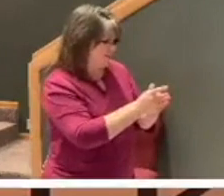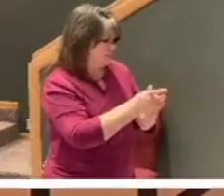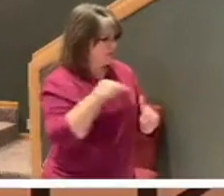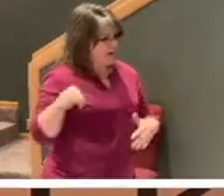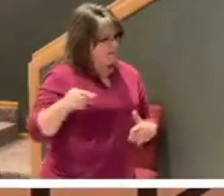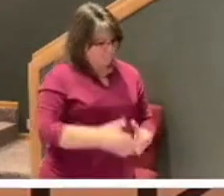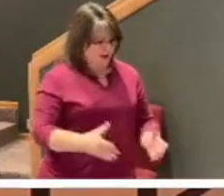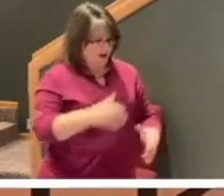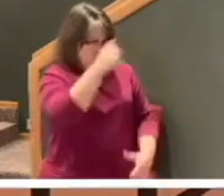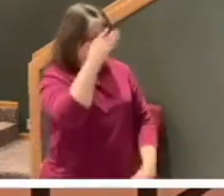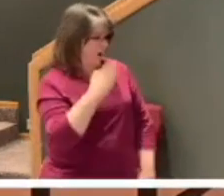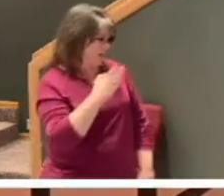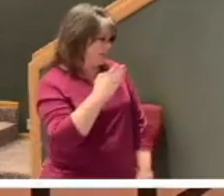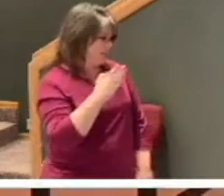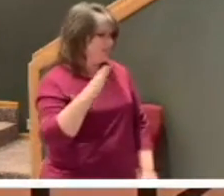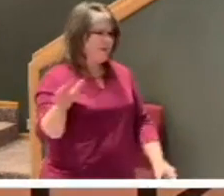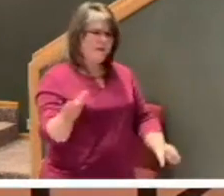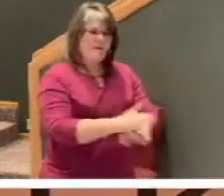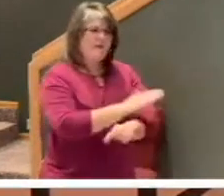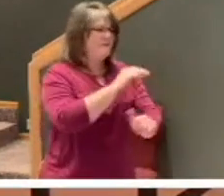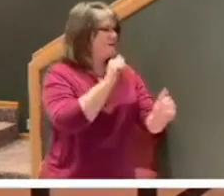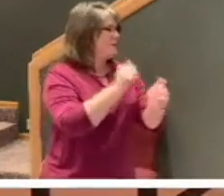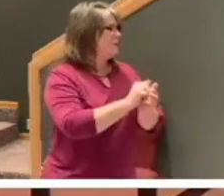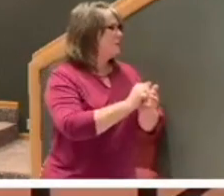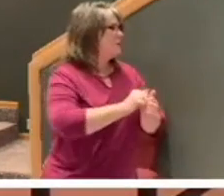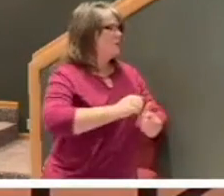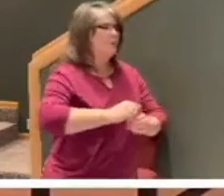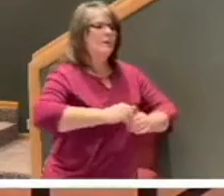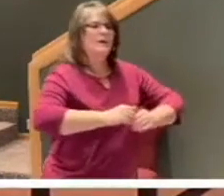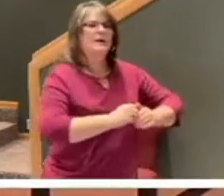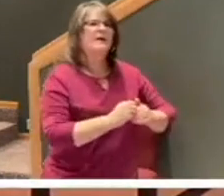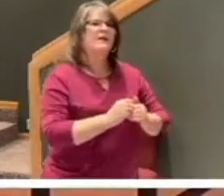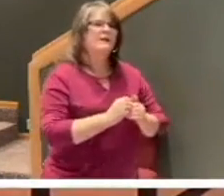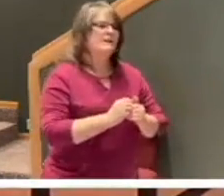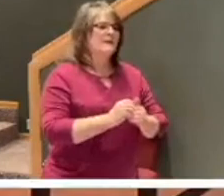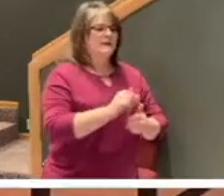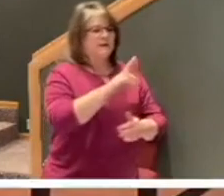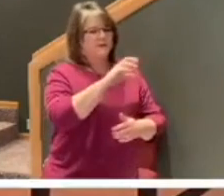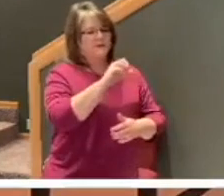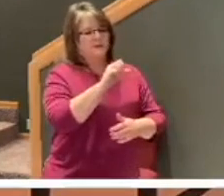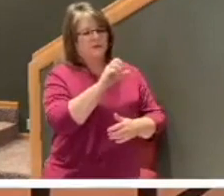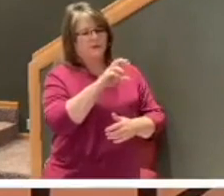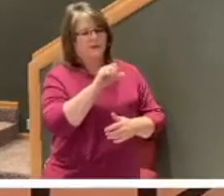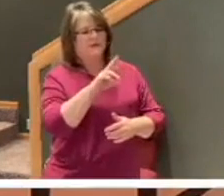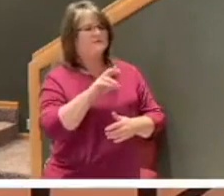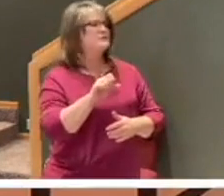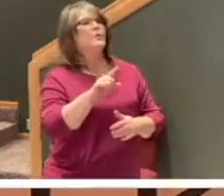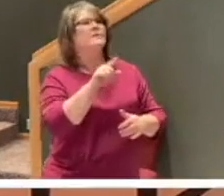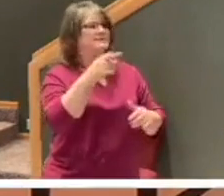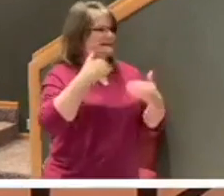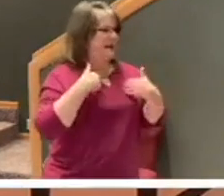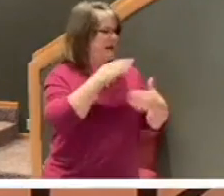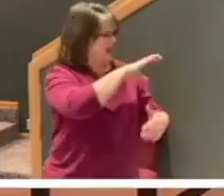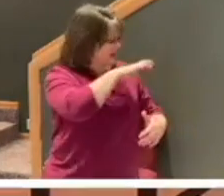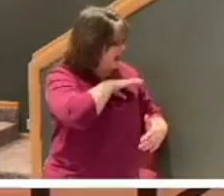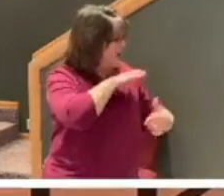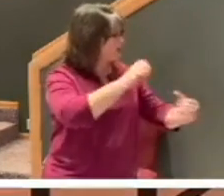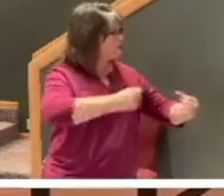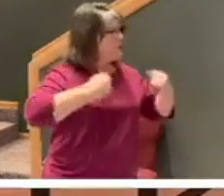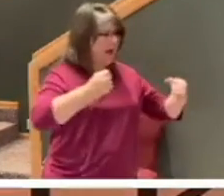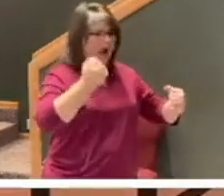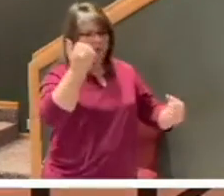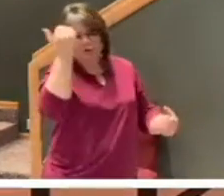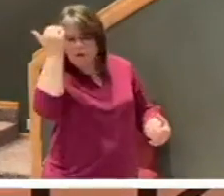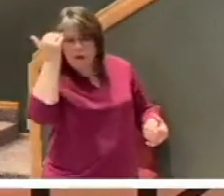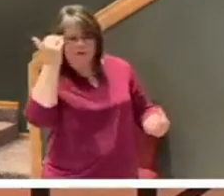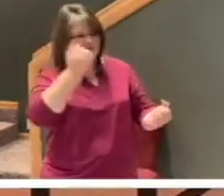okay? Filled with the infinite resource that he has. His character, His power, His